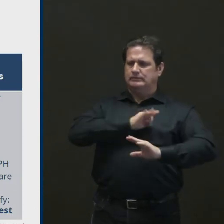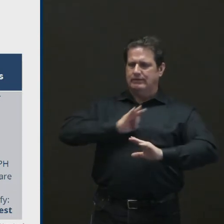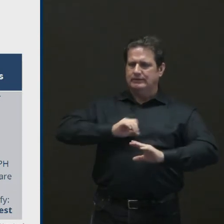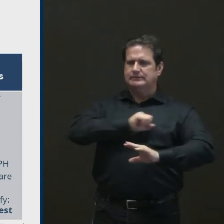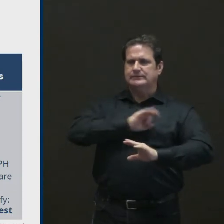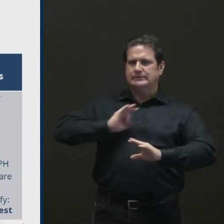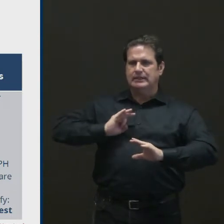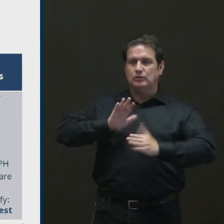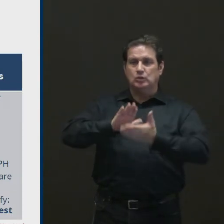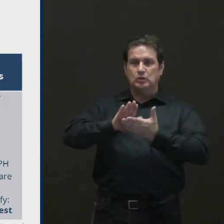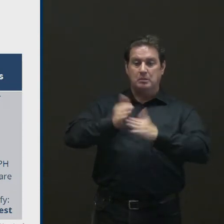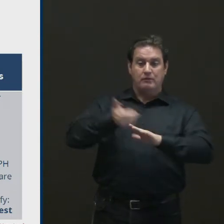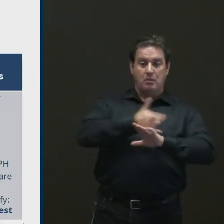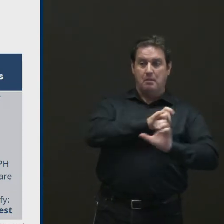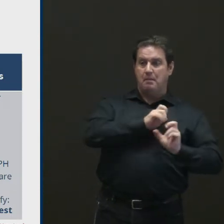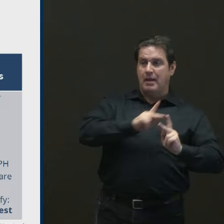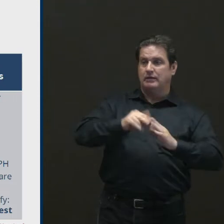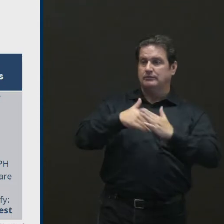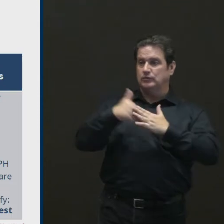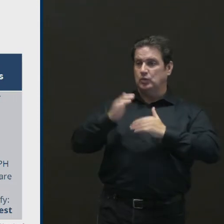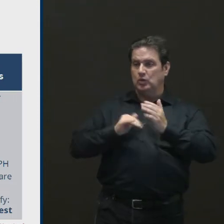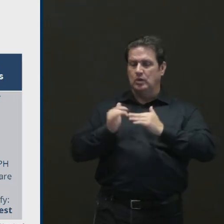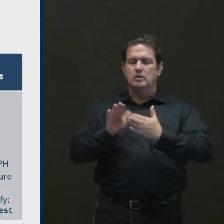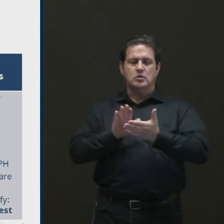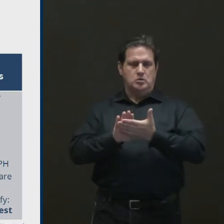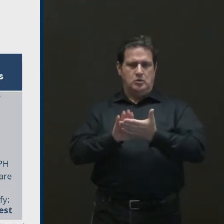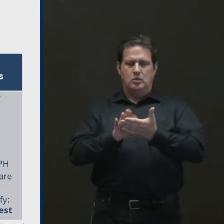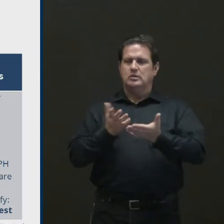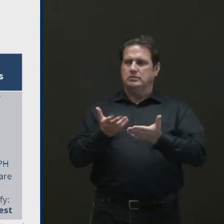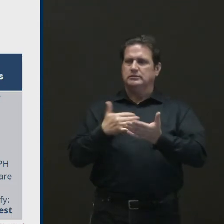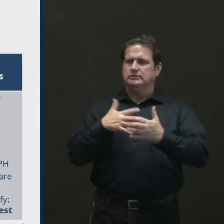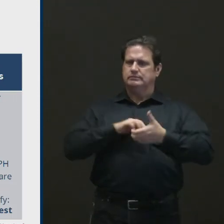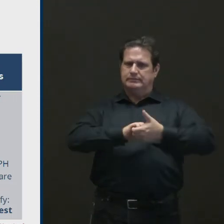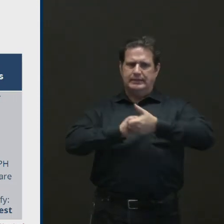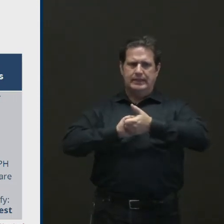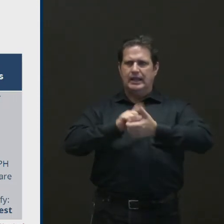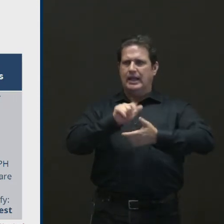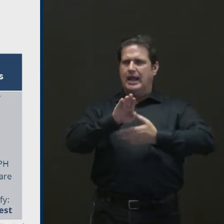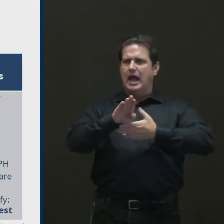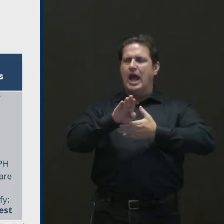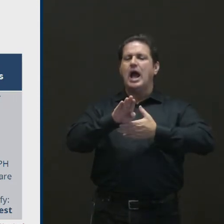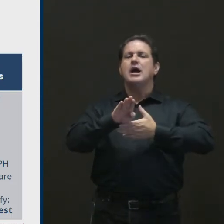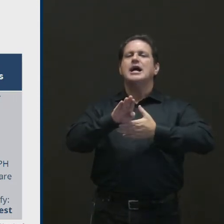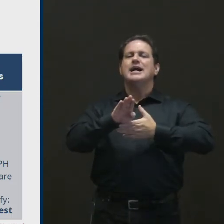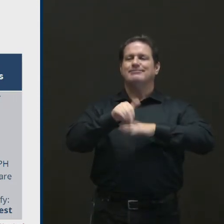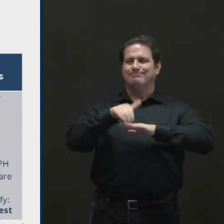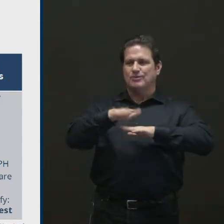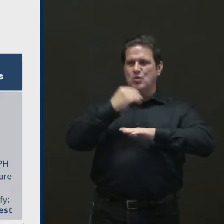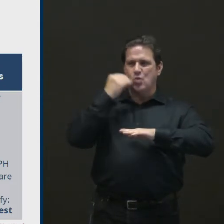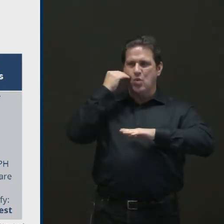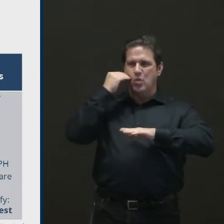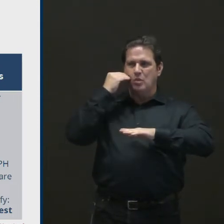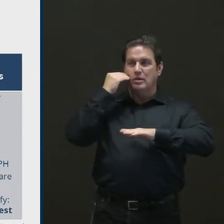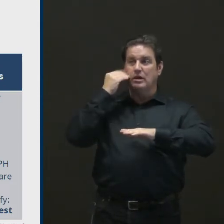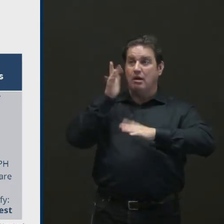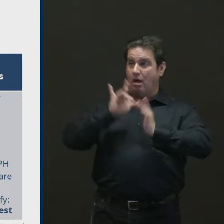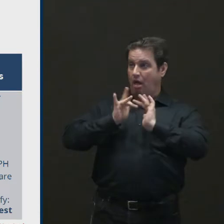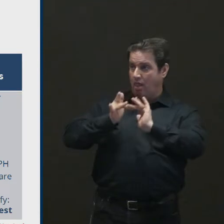staff for the schools before they went back in. We entered into a partnership with a lab that was able to do at-home tests. Somebody went